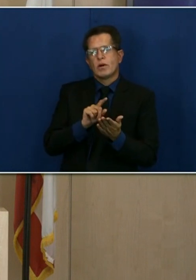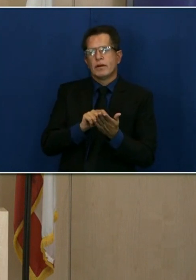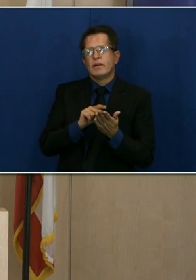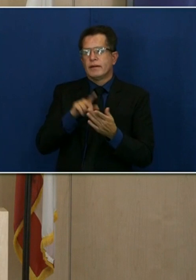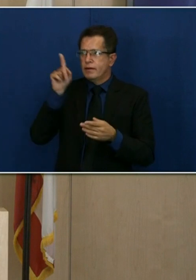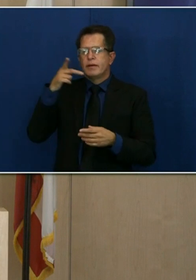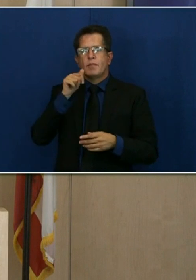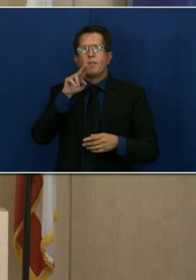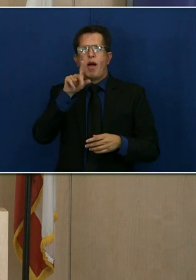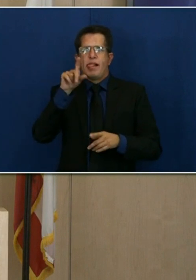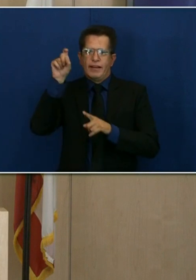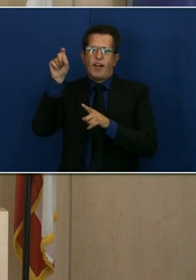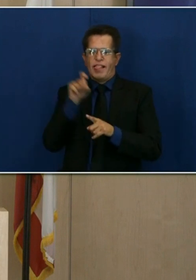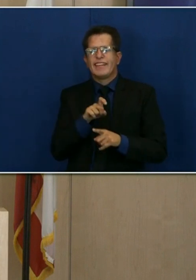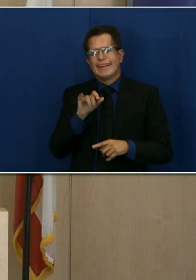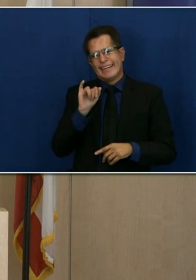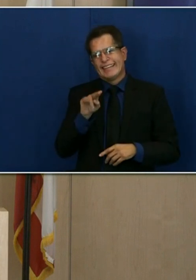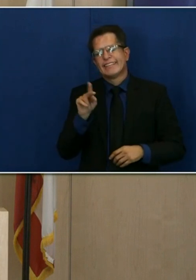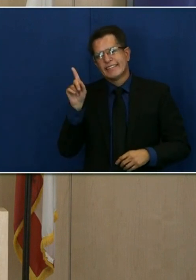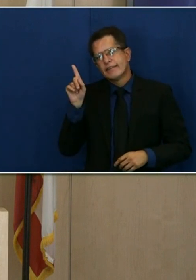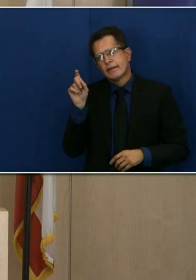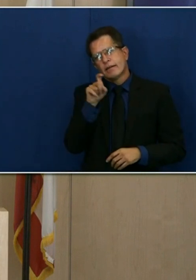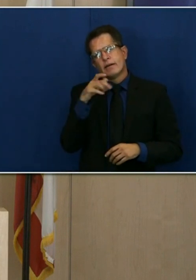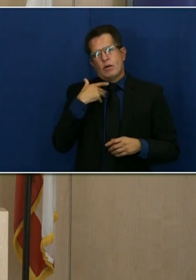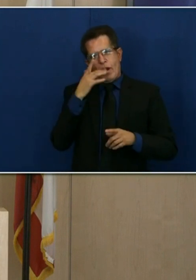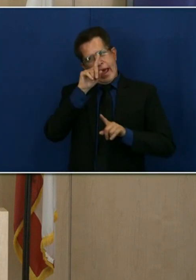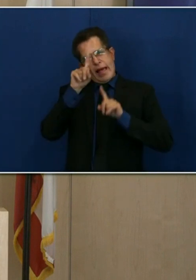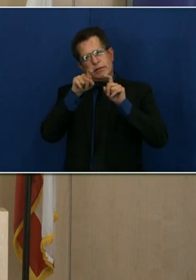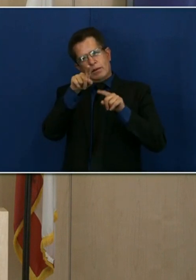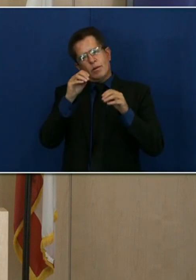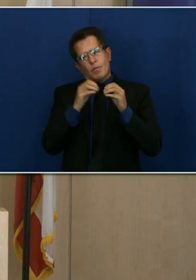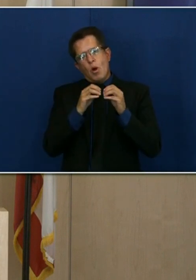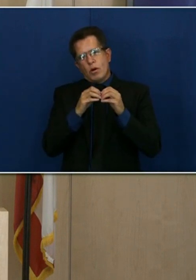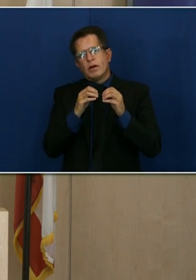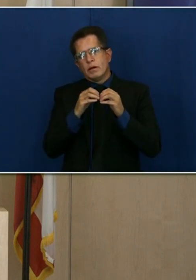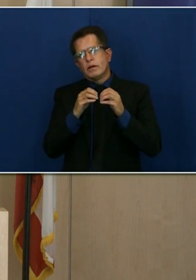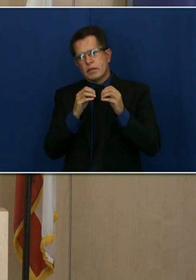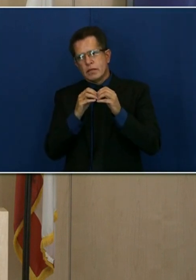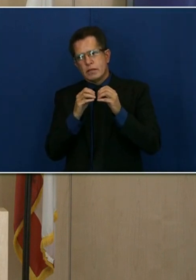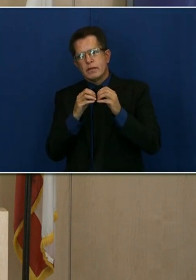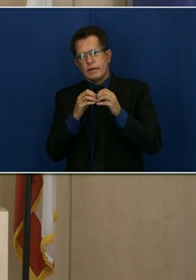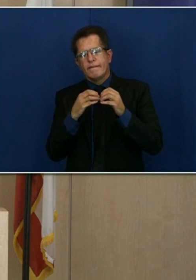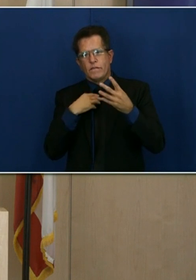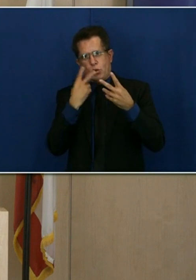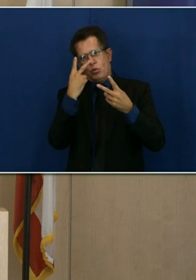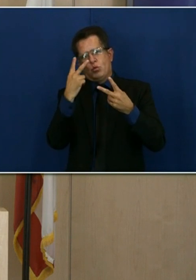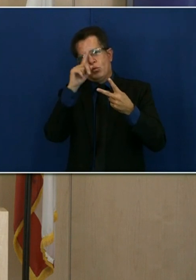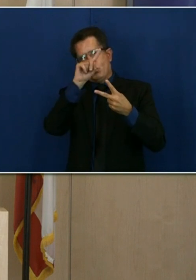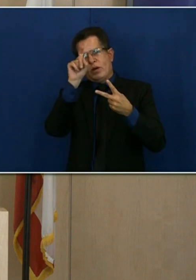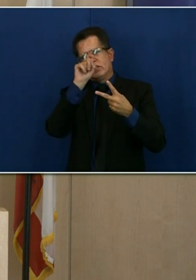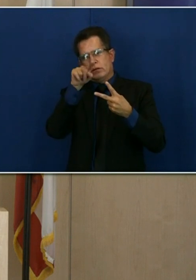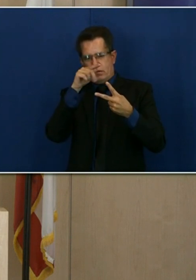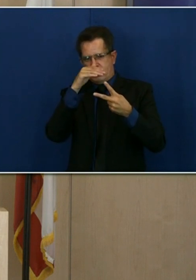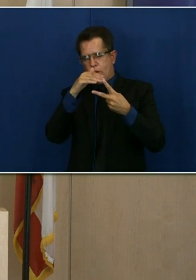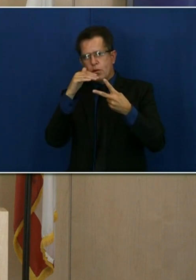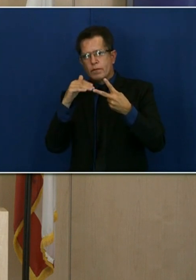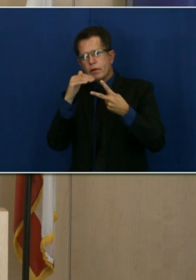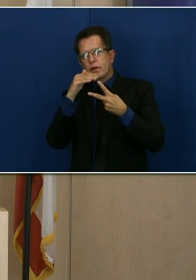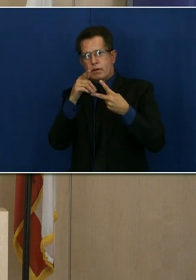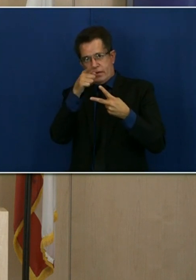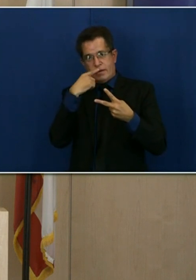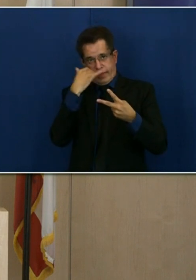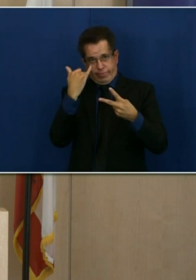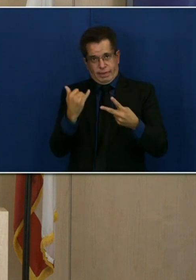Thank you. I wanted to dig in a little more on the adjudication issue first, and then I had another question as well. So you're saying that this